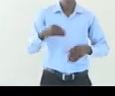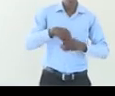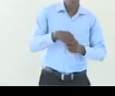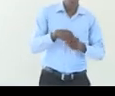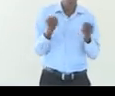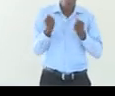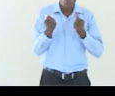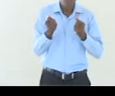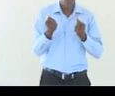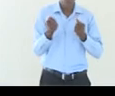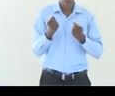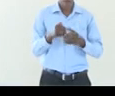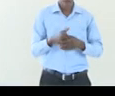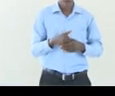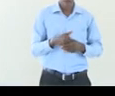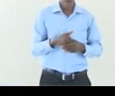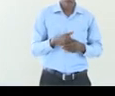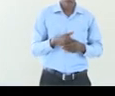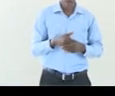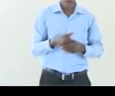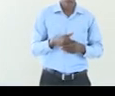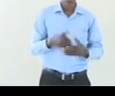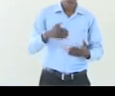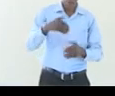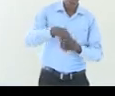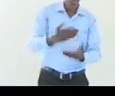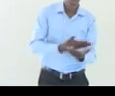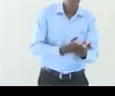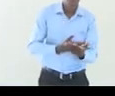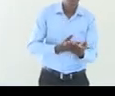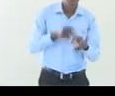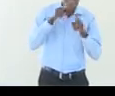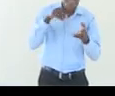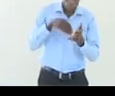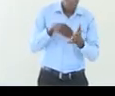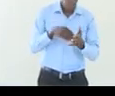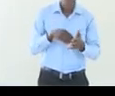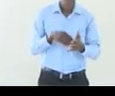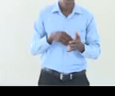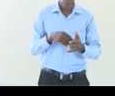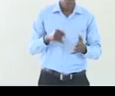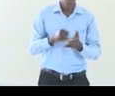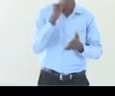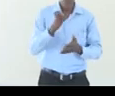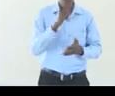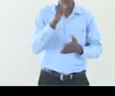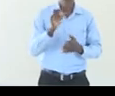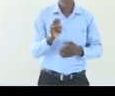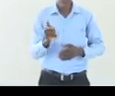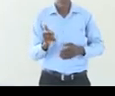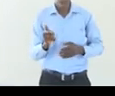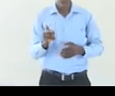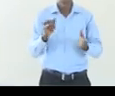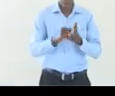live the Christian life. But those same people, I watch them watching football and I see fire.